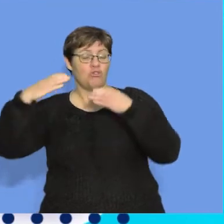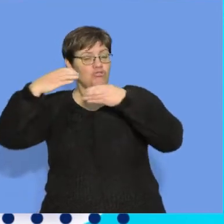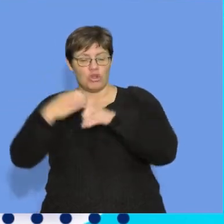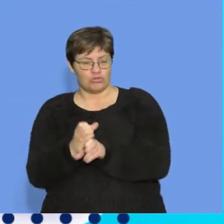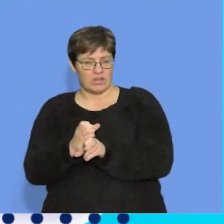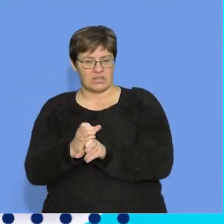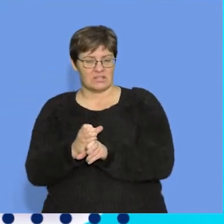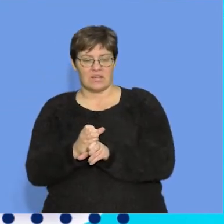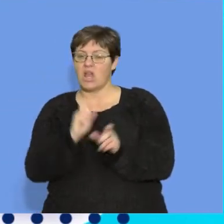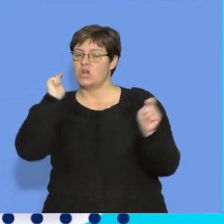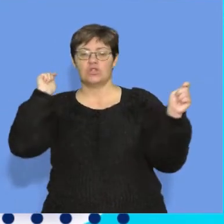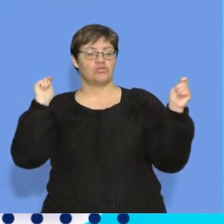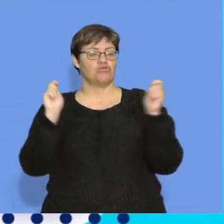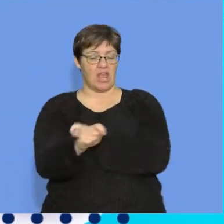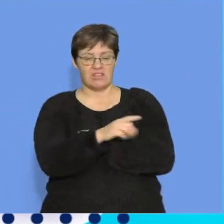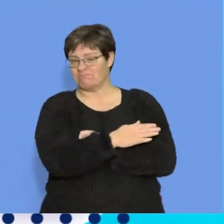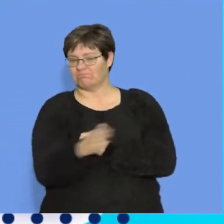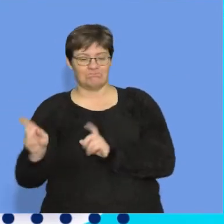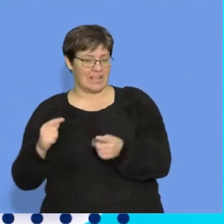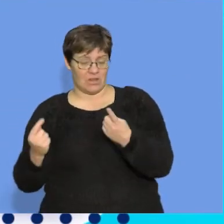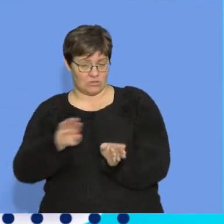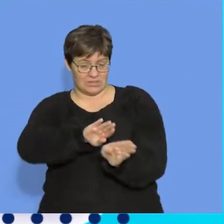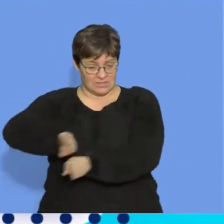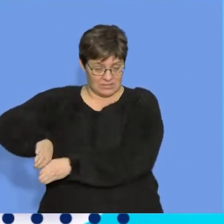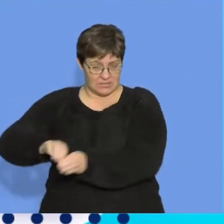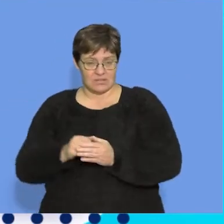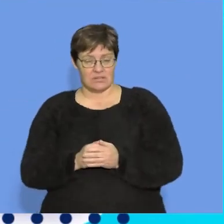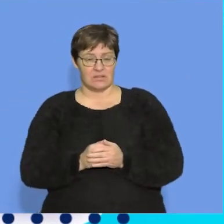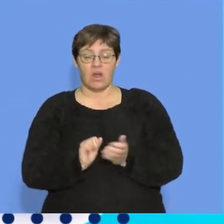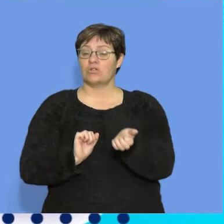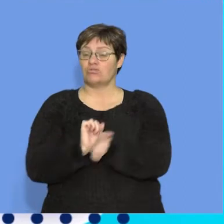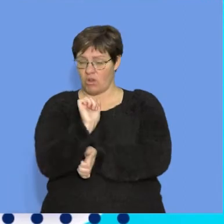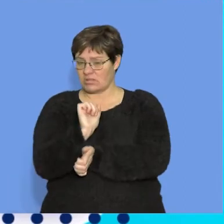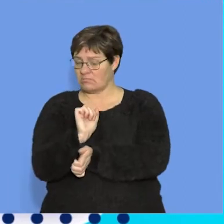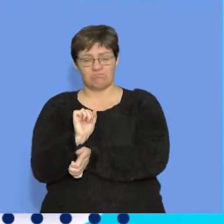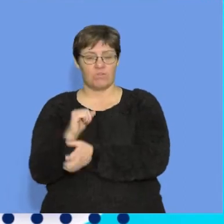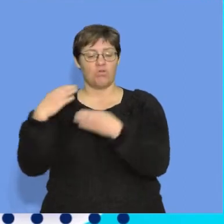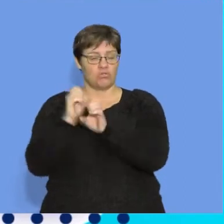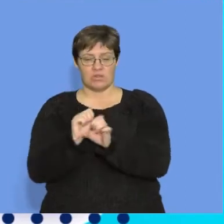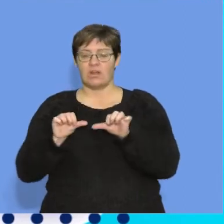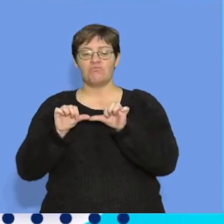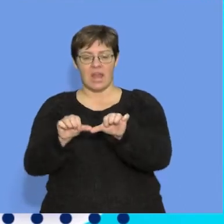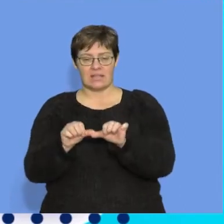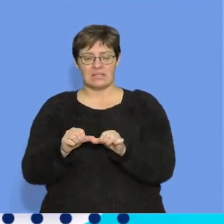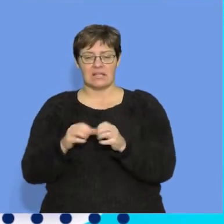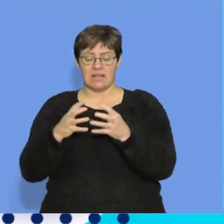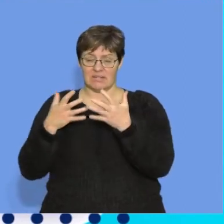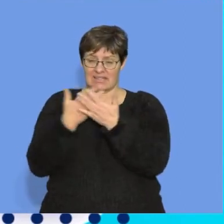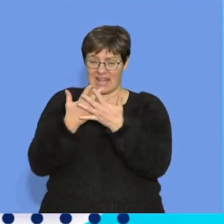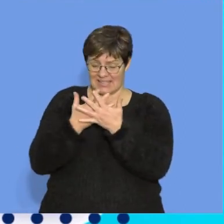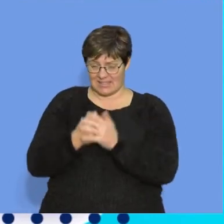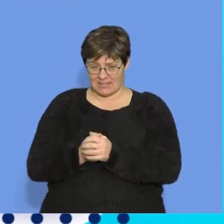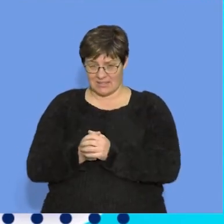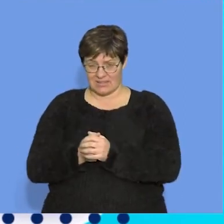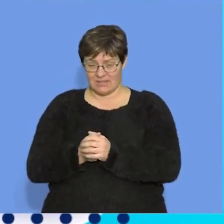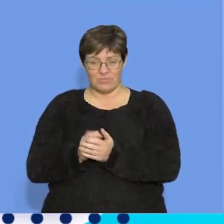is not going to change during the course of the reaction. A solid, its concentration is related to its density. Solid's